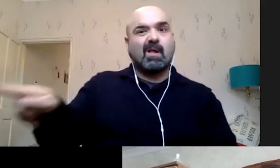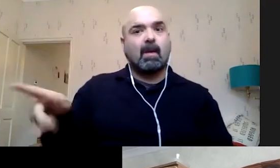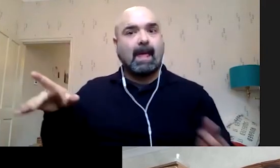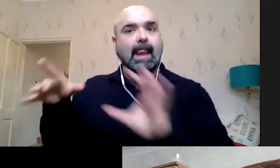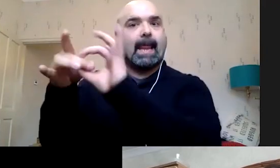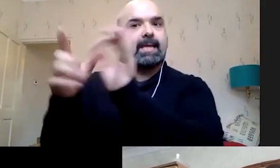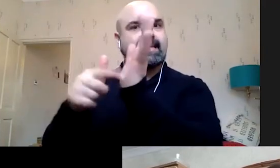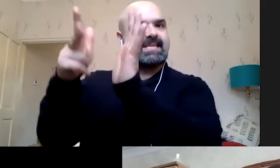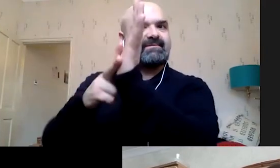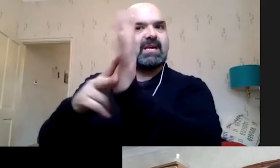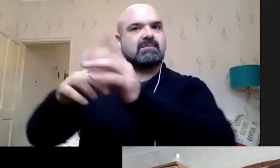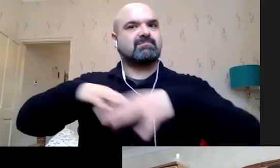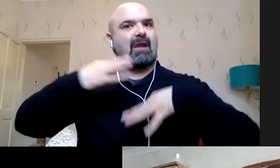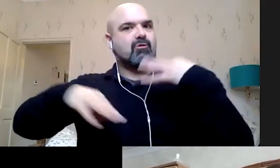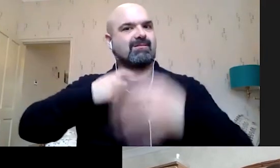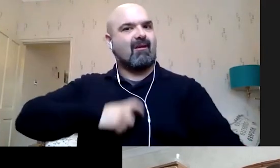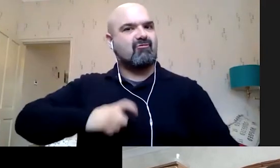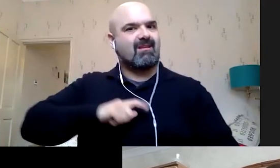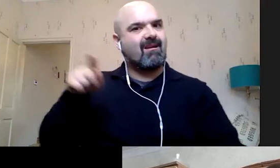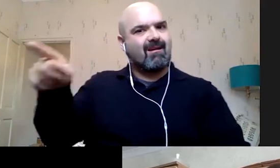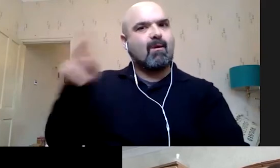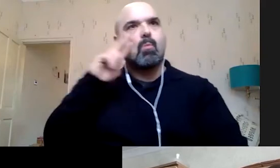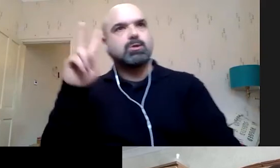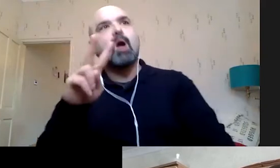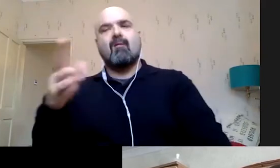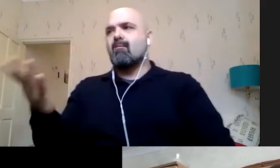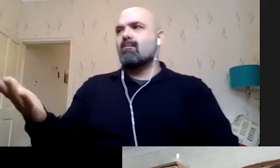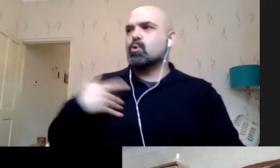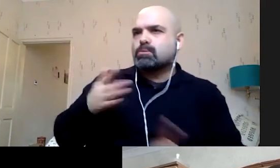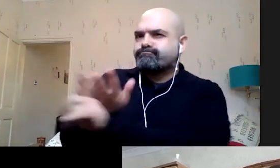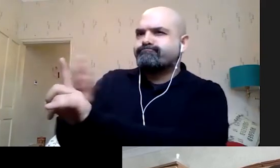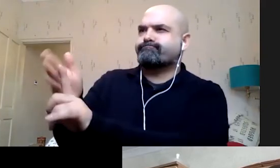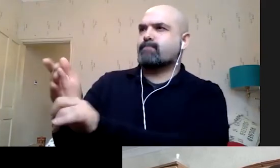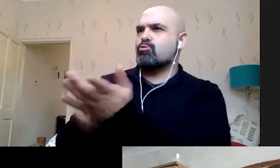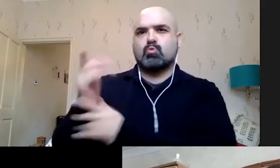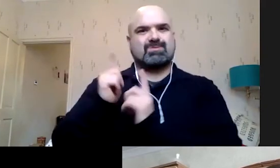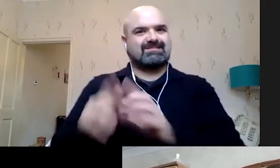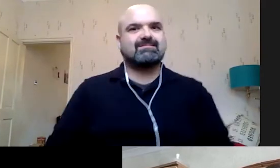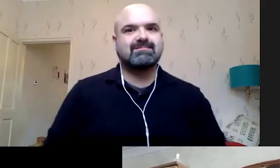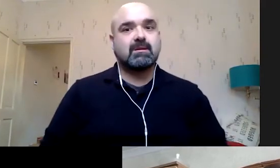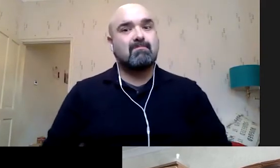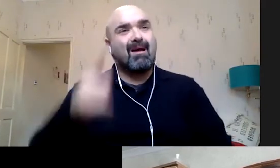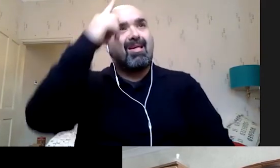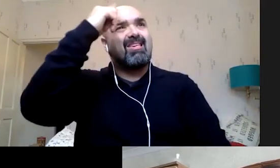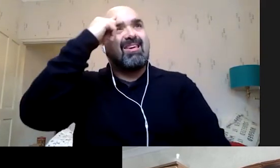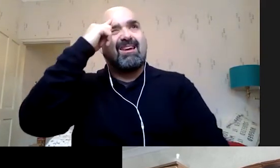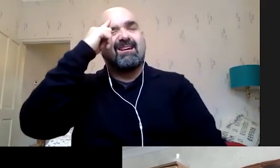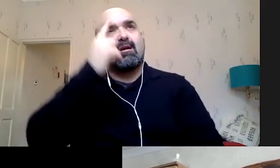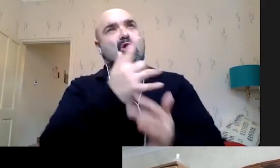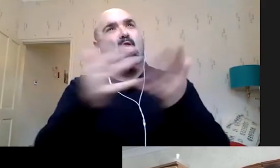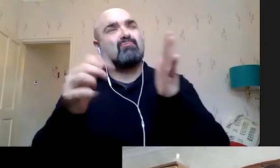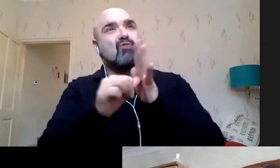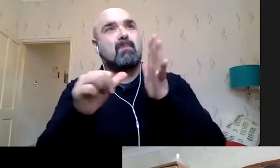lot easier. So you could do it a little bit in that sort of way. But I think there's always been a little bit of a